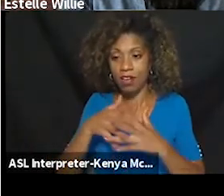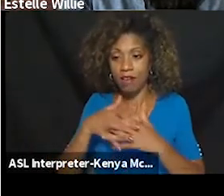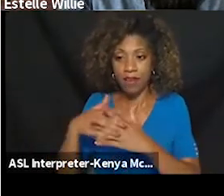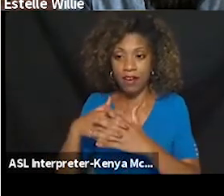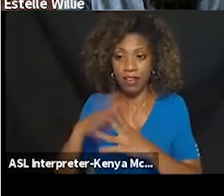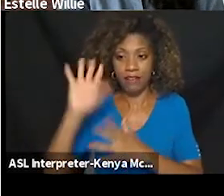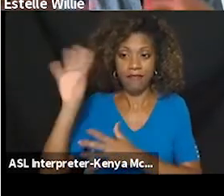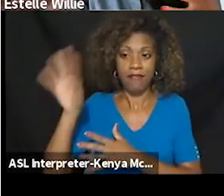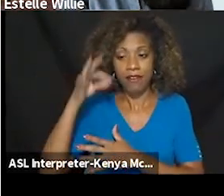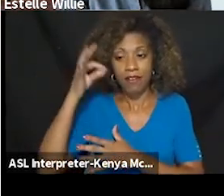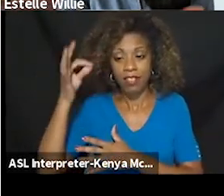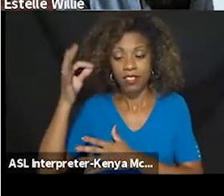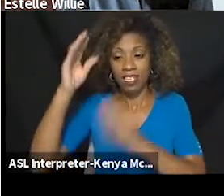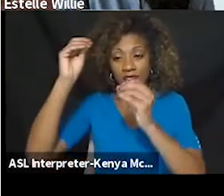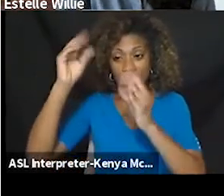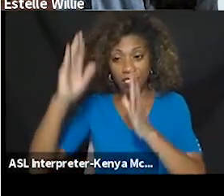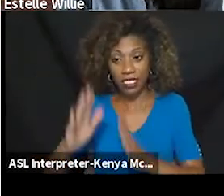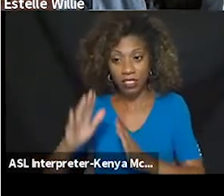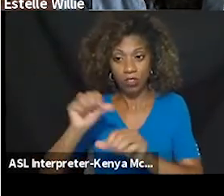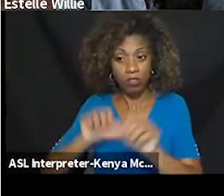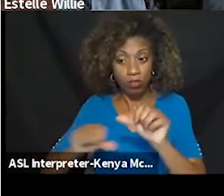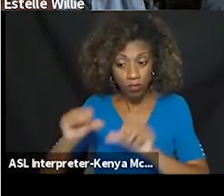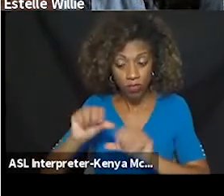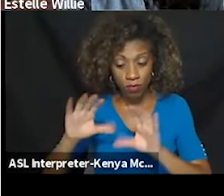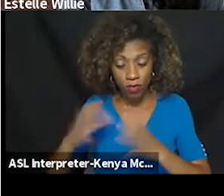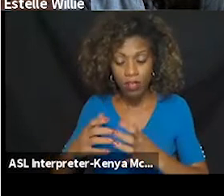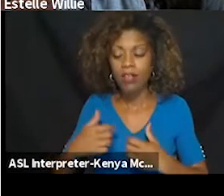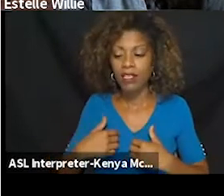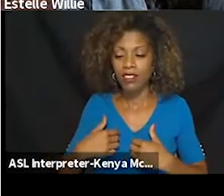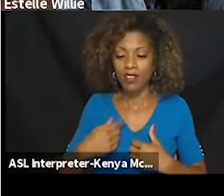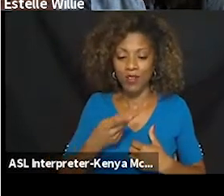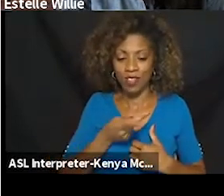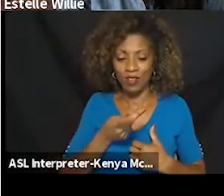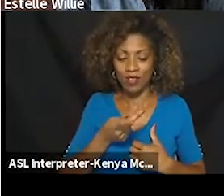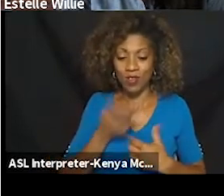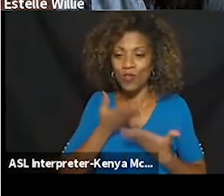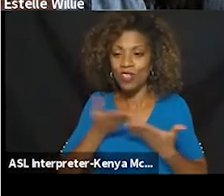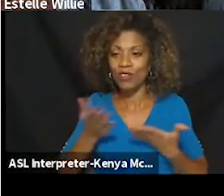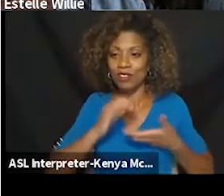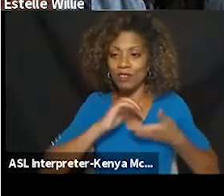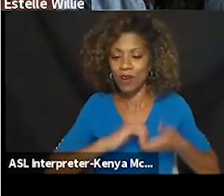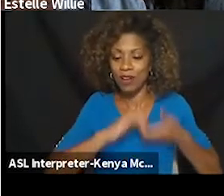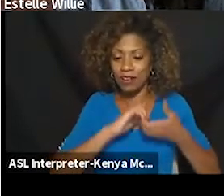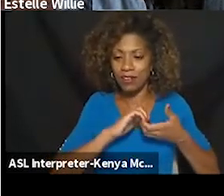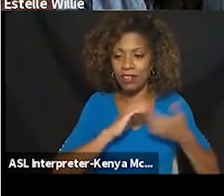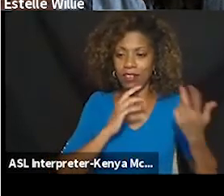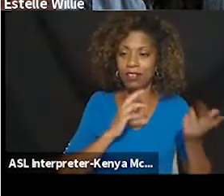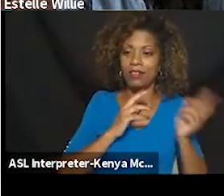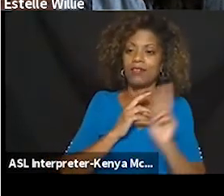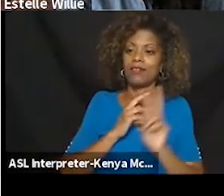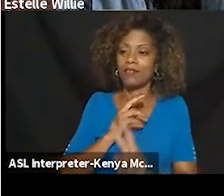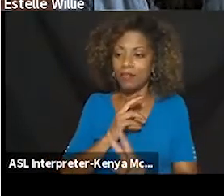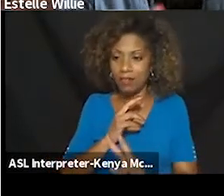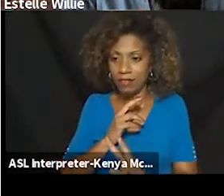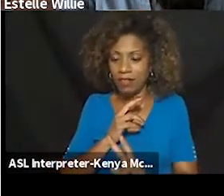testing that we purposely wanted to place in a news outlet like USA